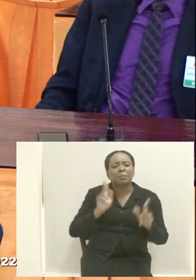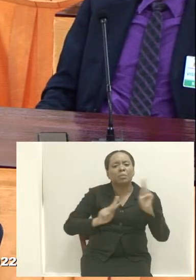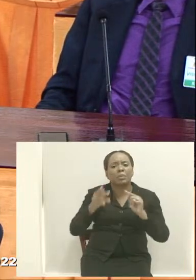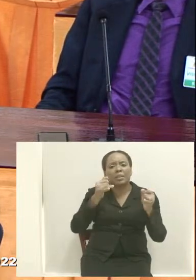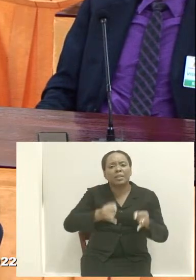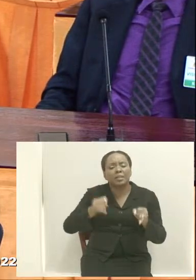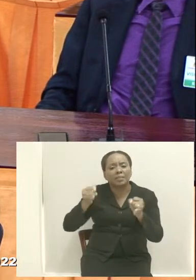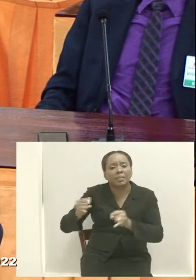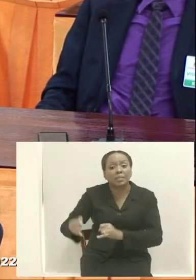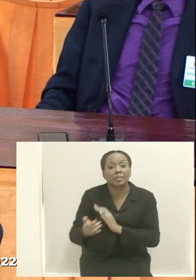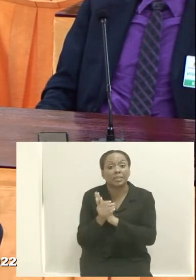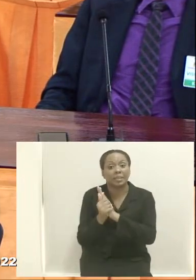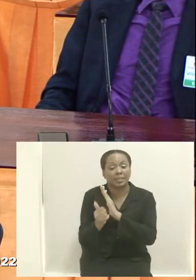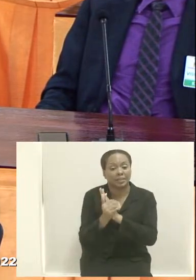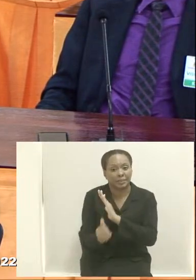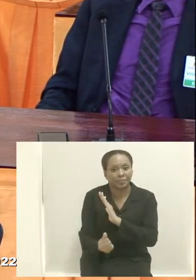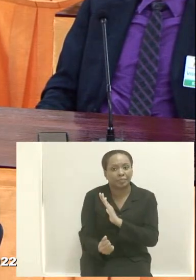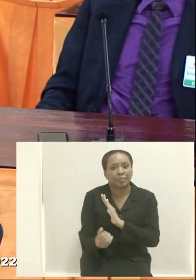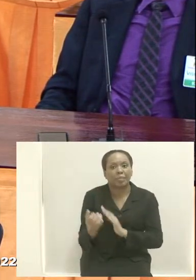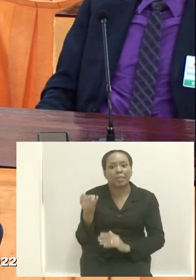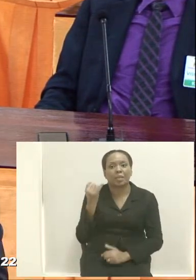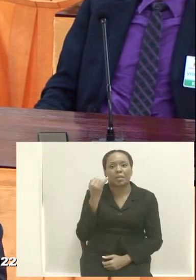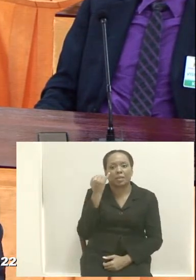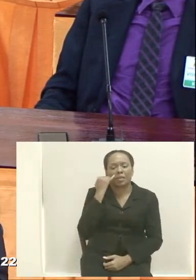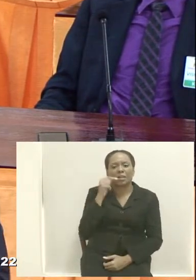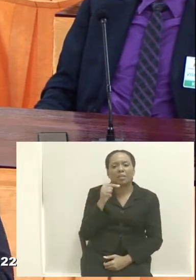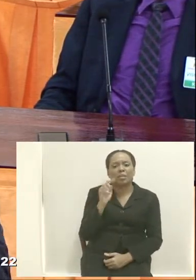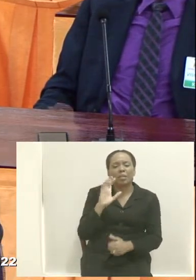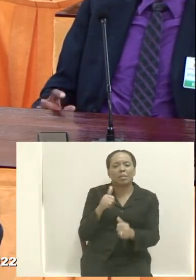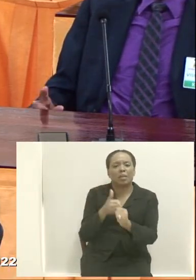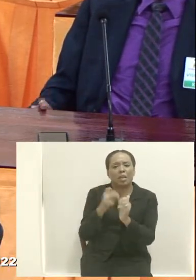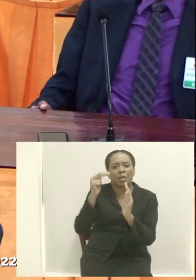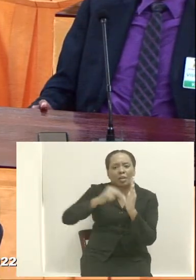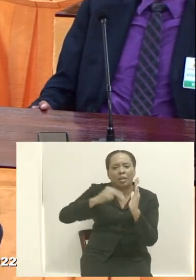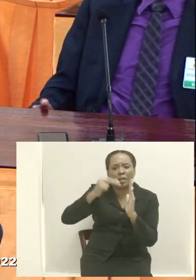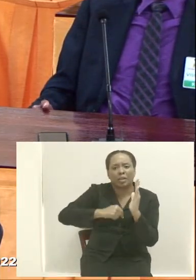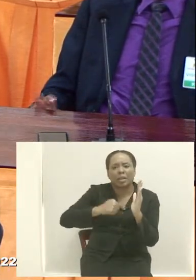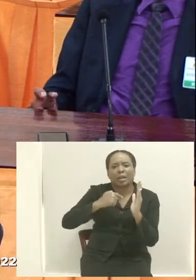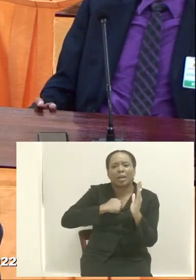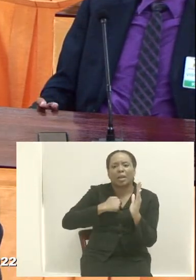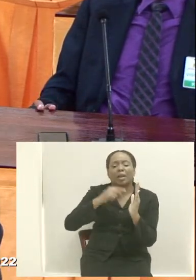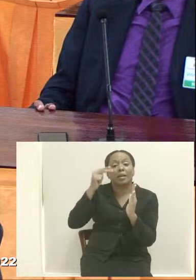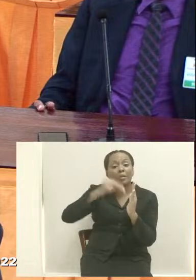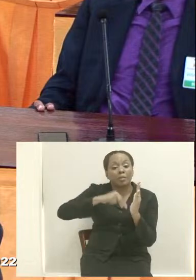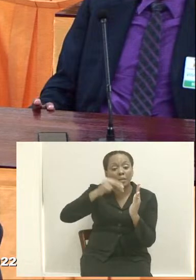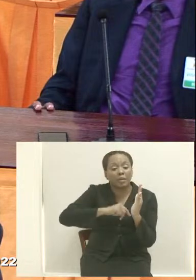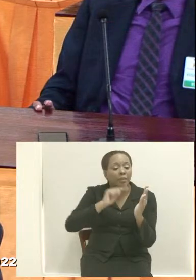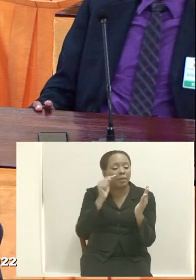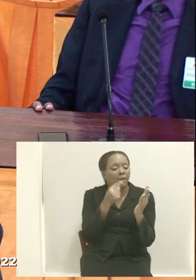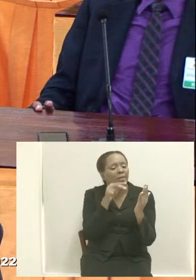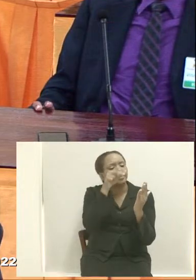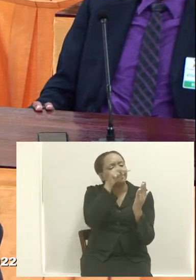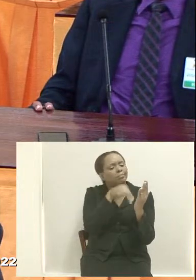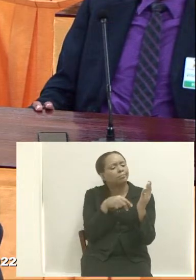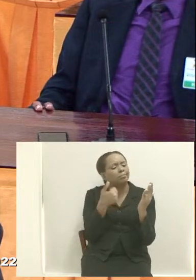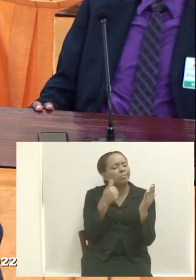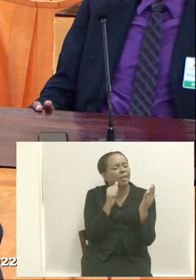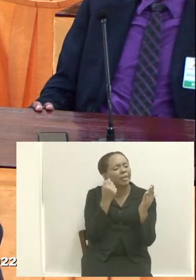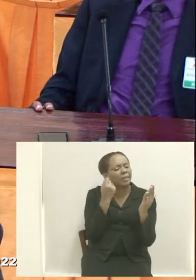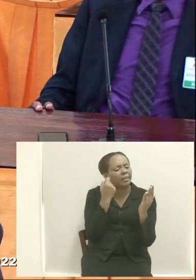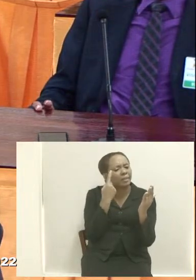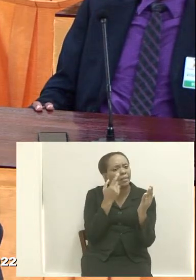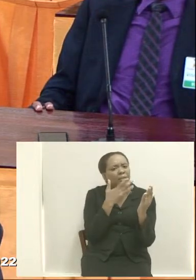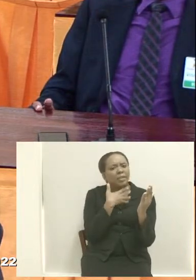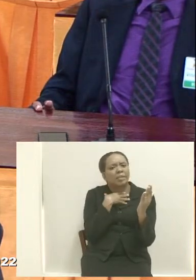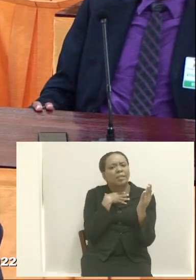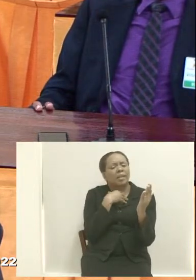and I only know one way to do it, I got to read first to understand the thing. And the reading tells me, and then you walk around and